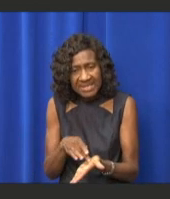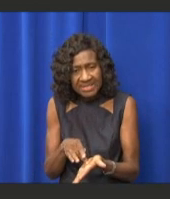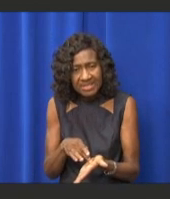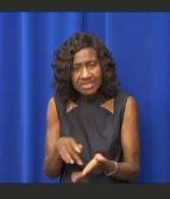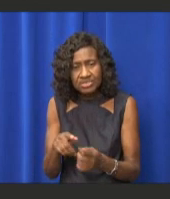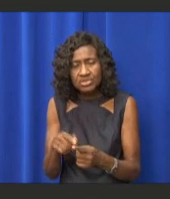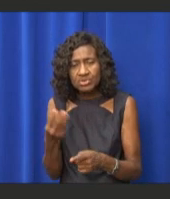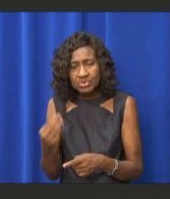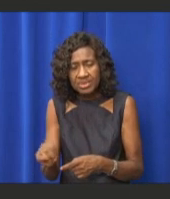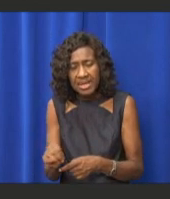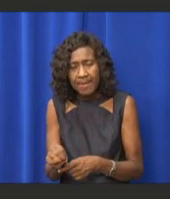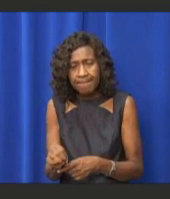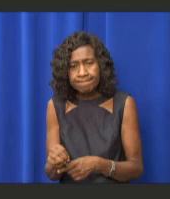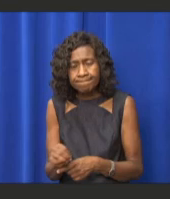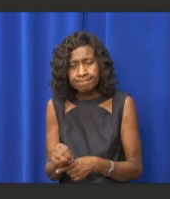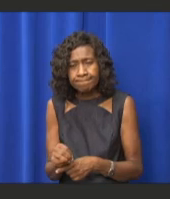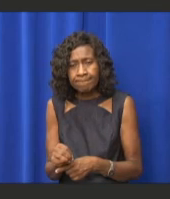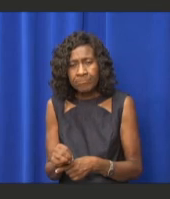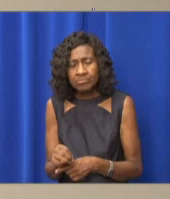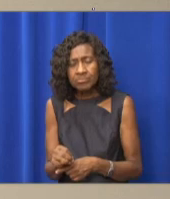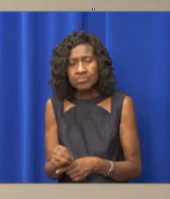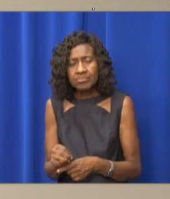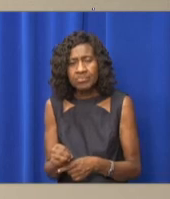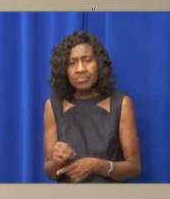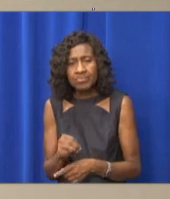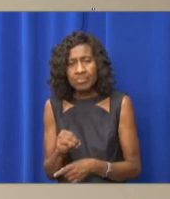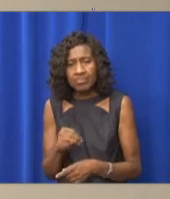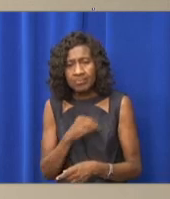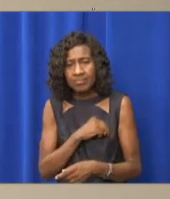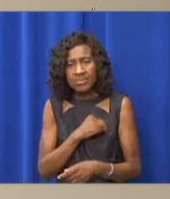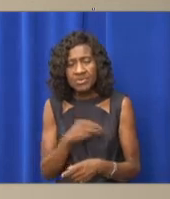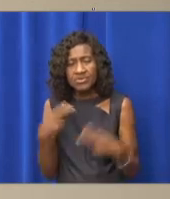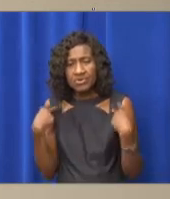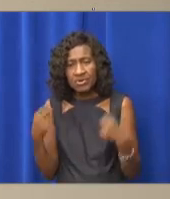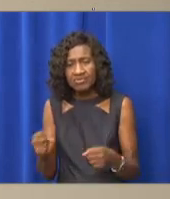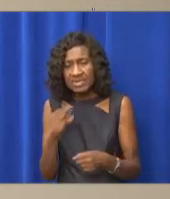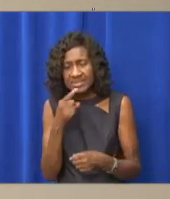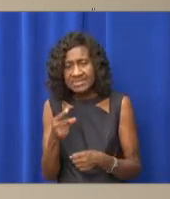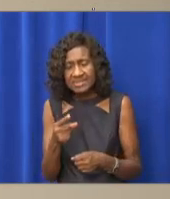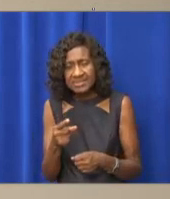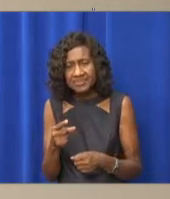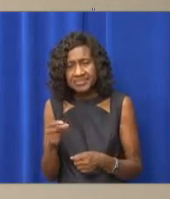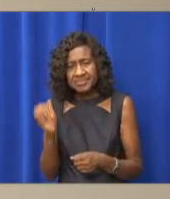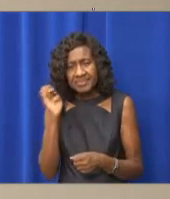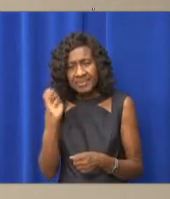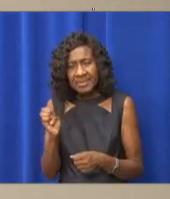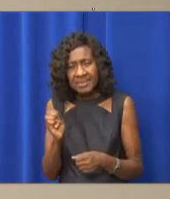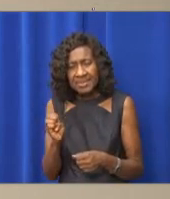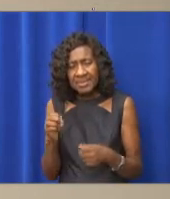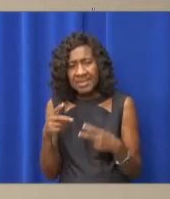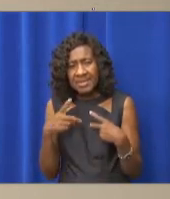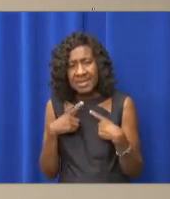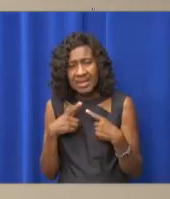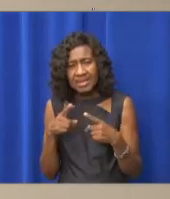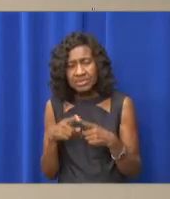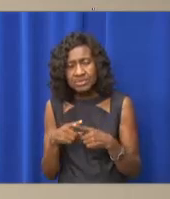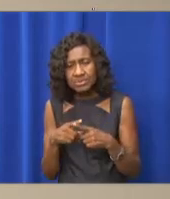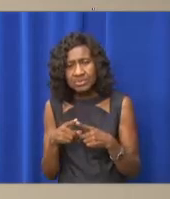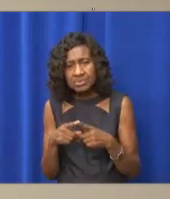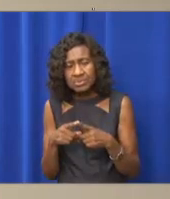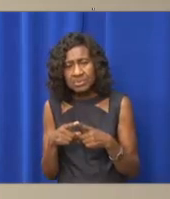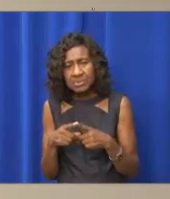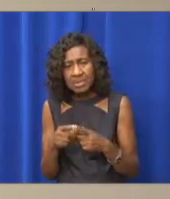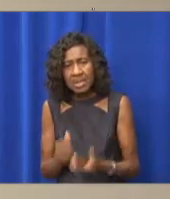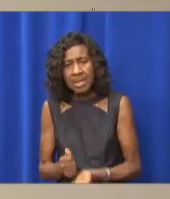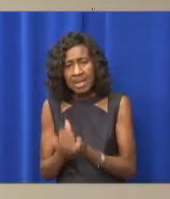much. Shonda, I just want to add to that, that I personally had to